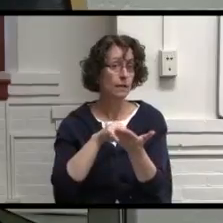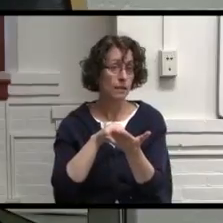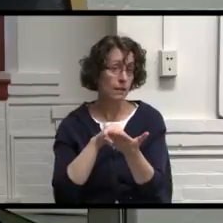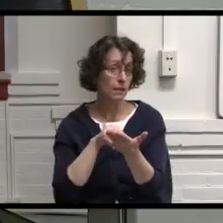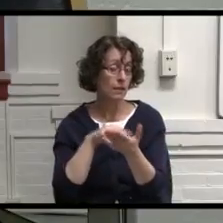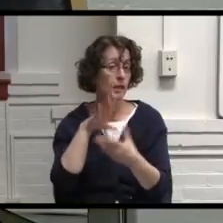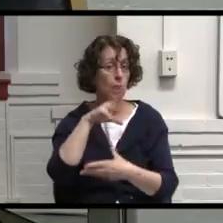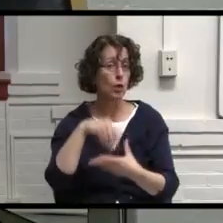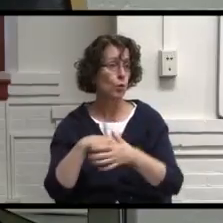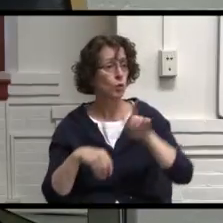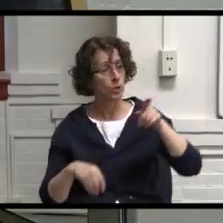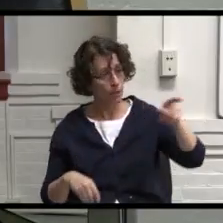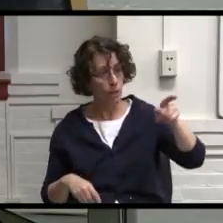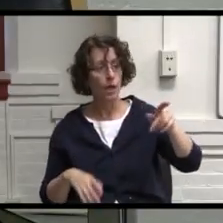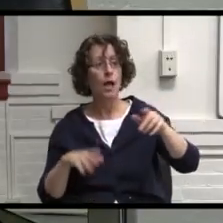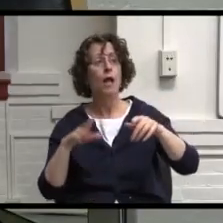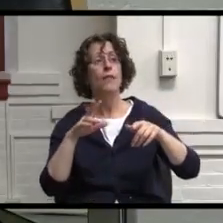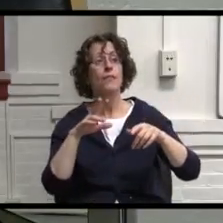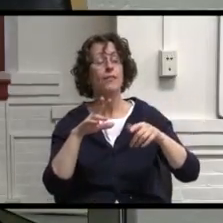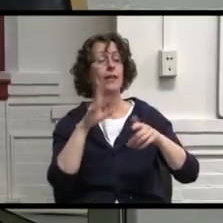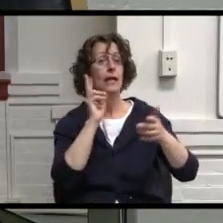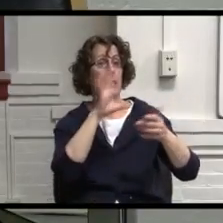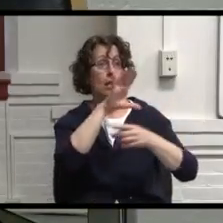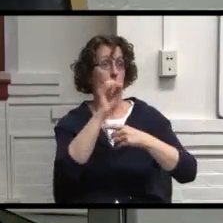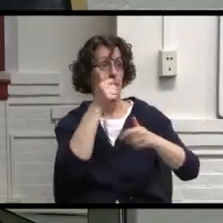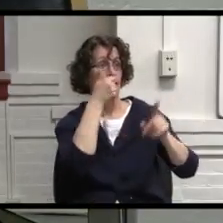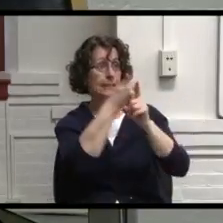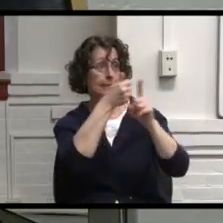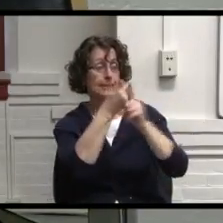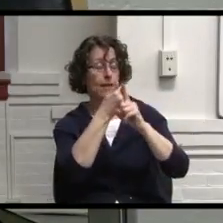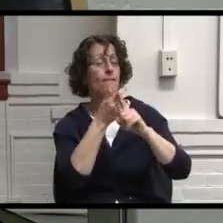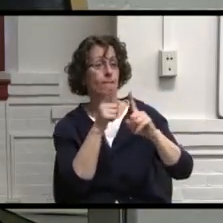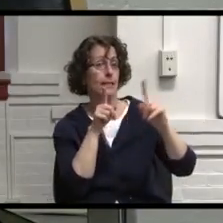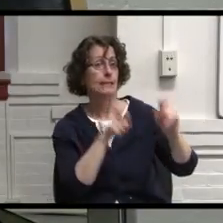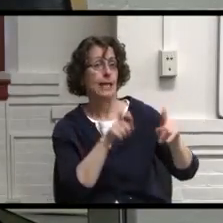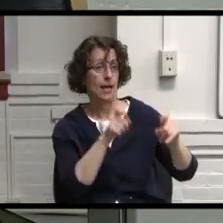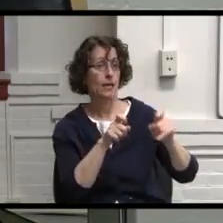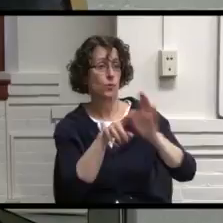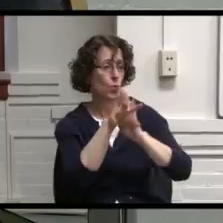in the RFP. In this one, we did not.